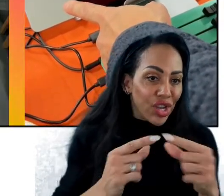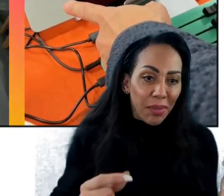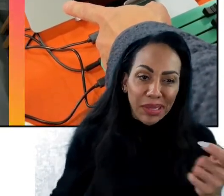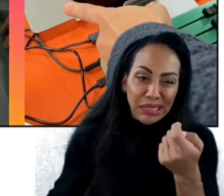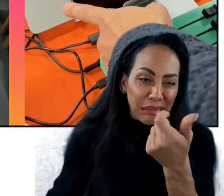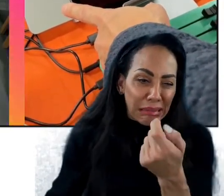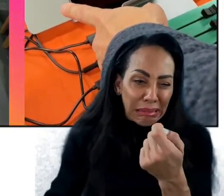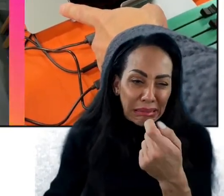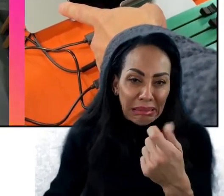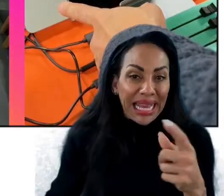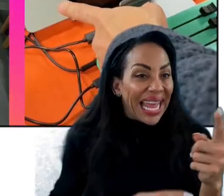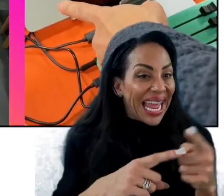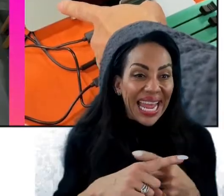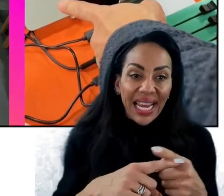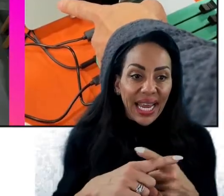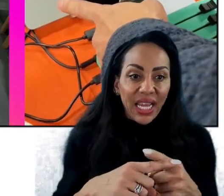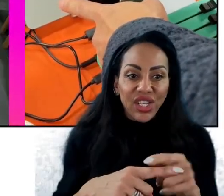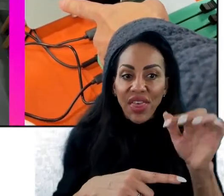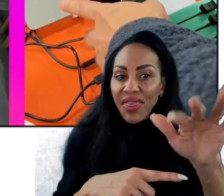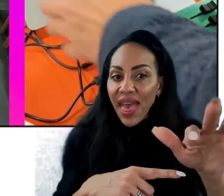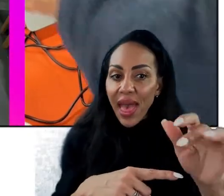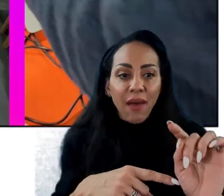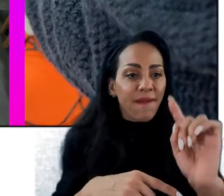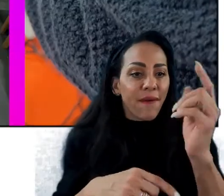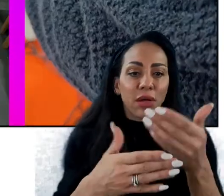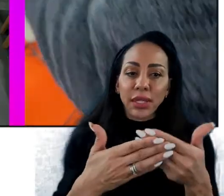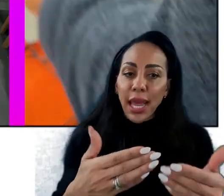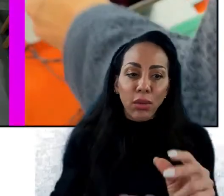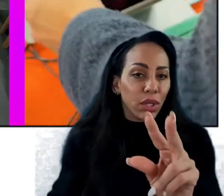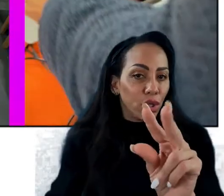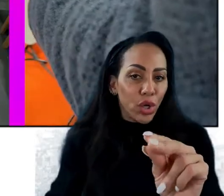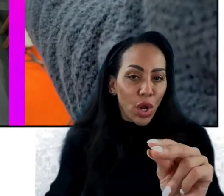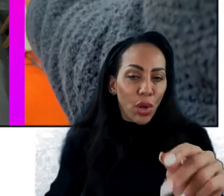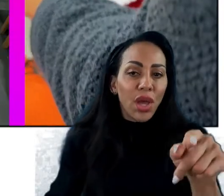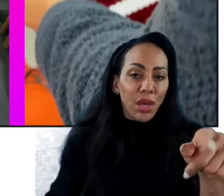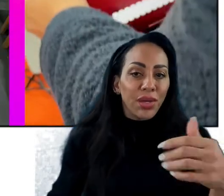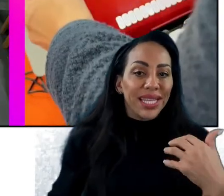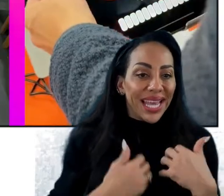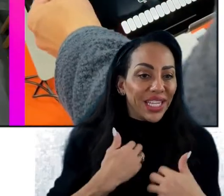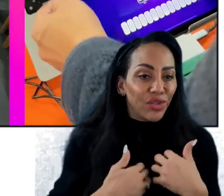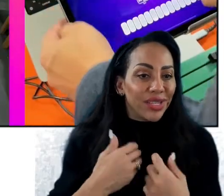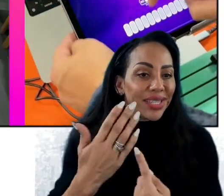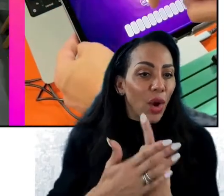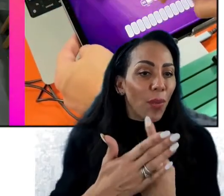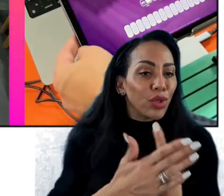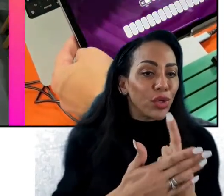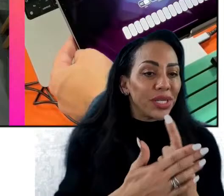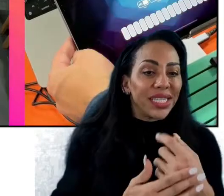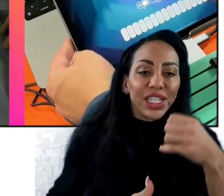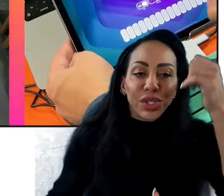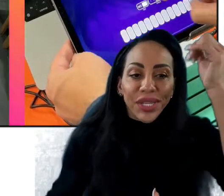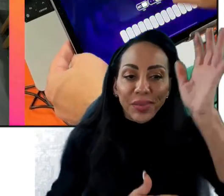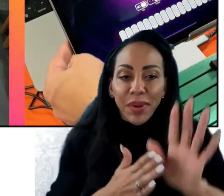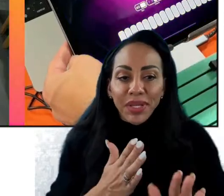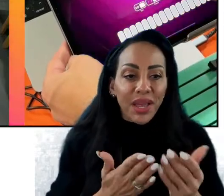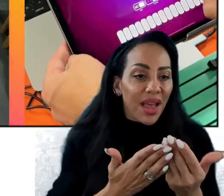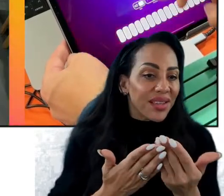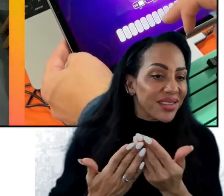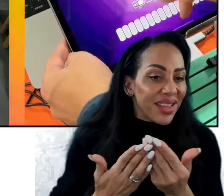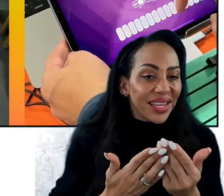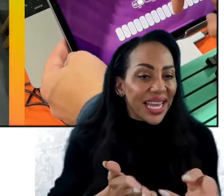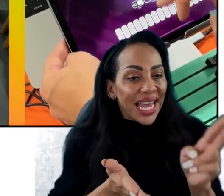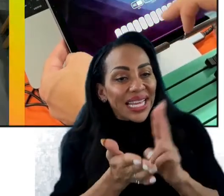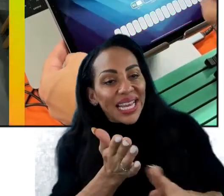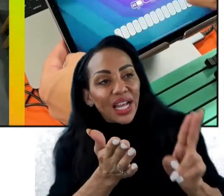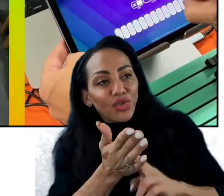but English wasn't the first language for a lot of people. So this is a really interesting opportunity and experience to study the natural behavior of how